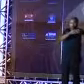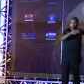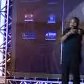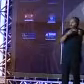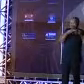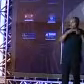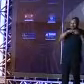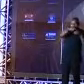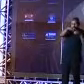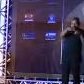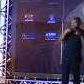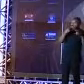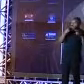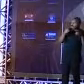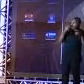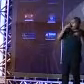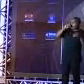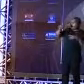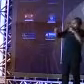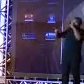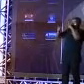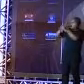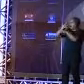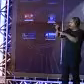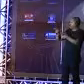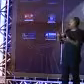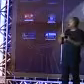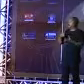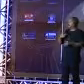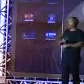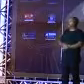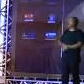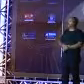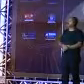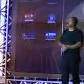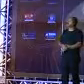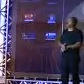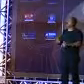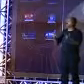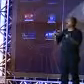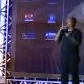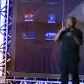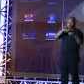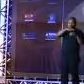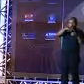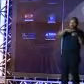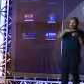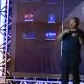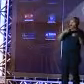Not one of those people who control the core have been elected by the people.